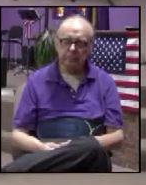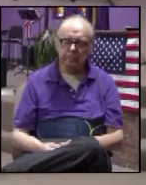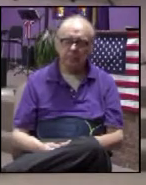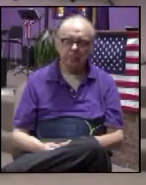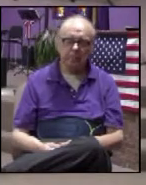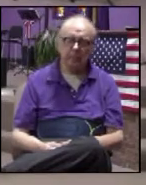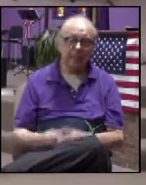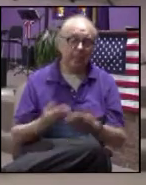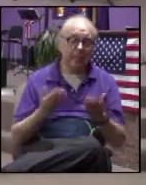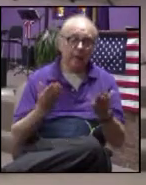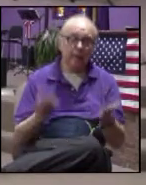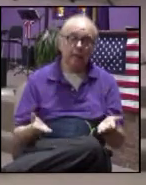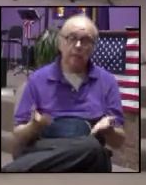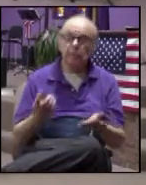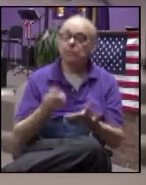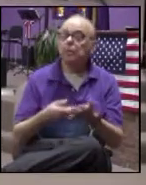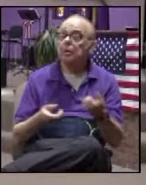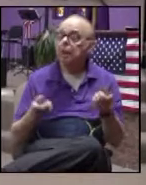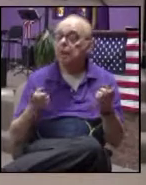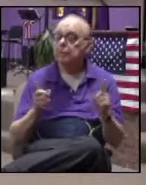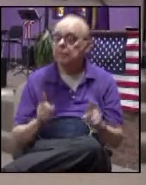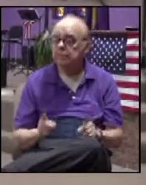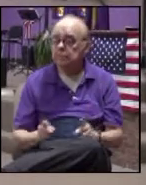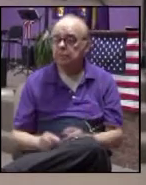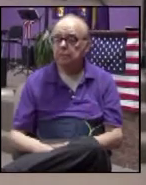here's what happens.